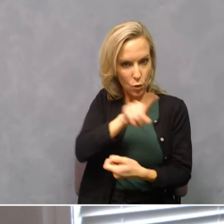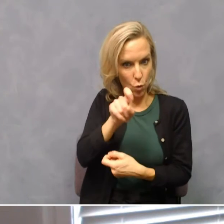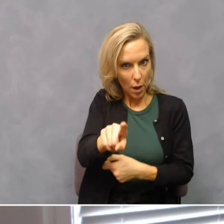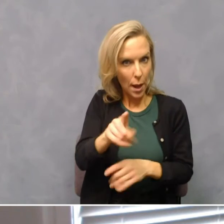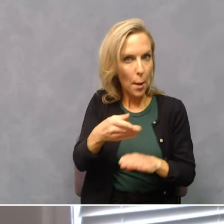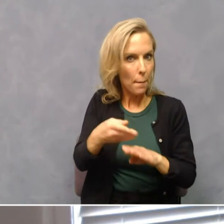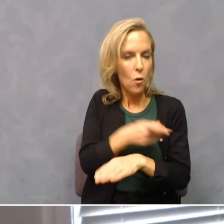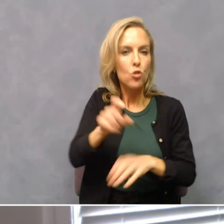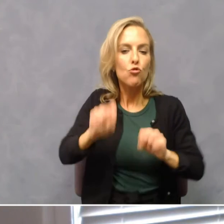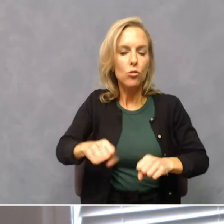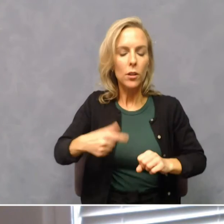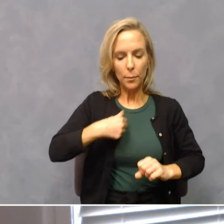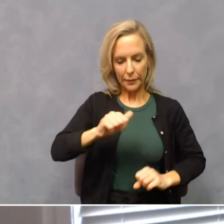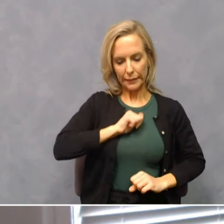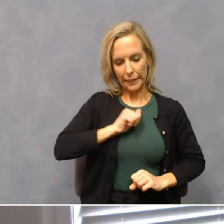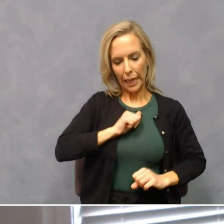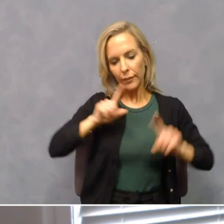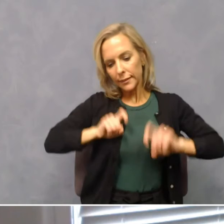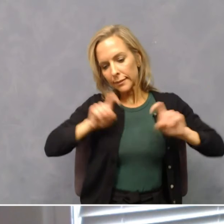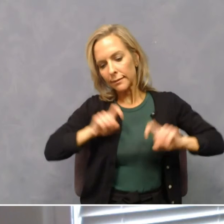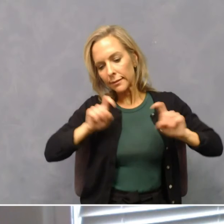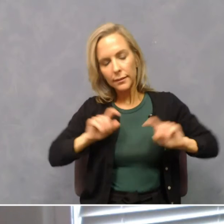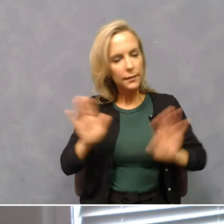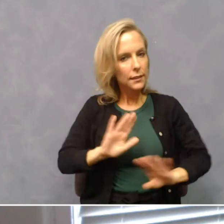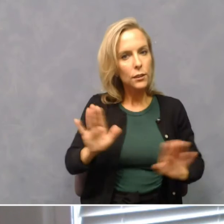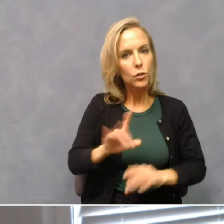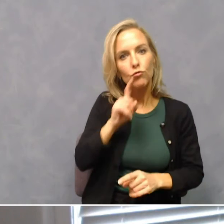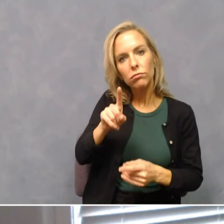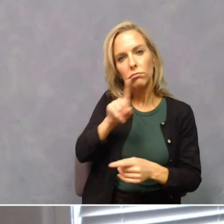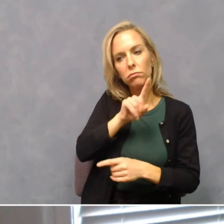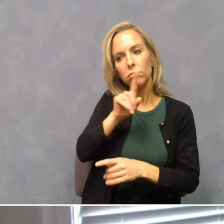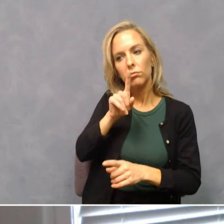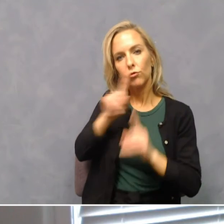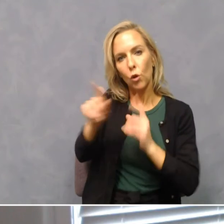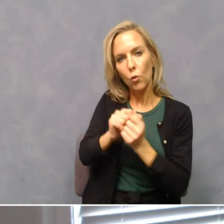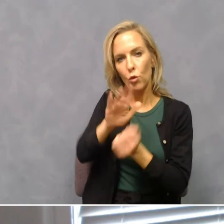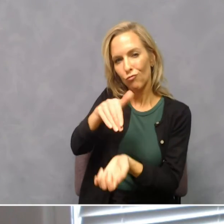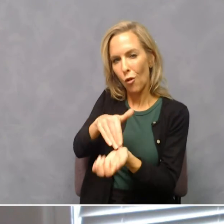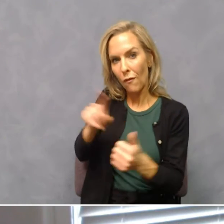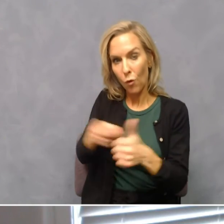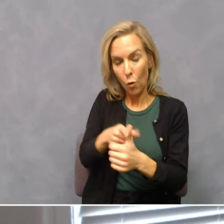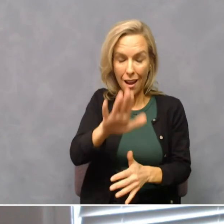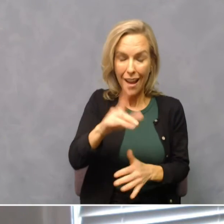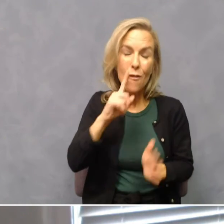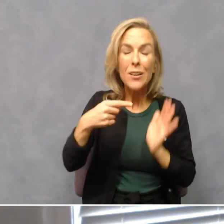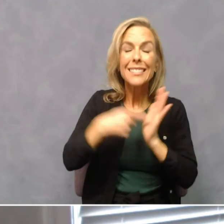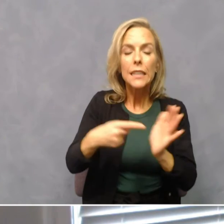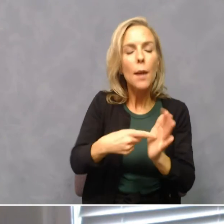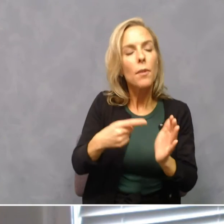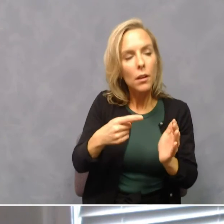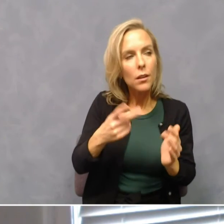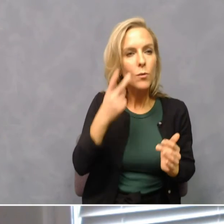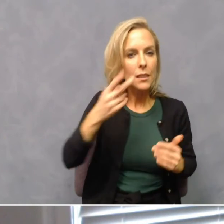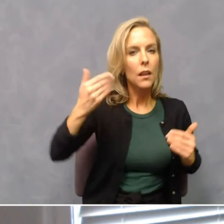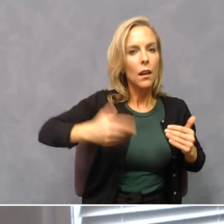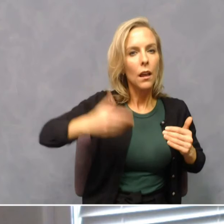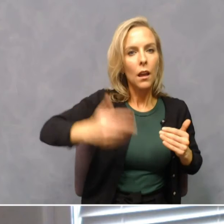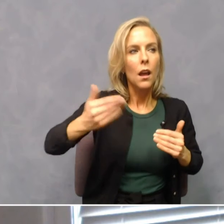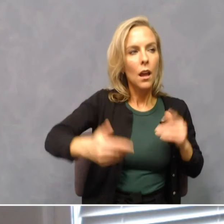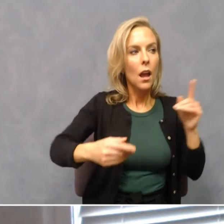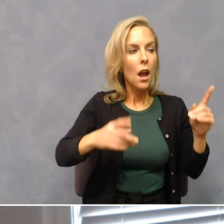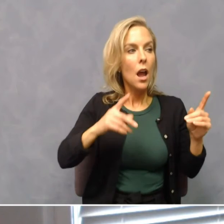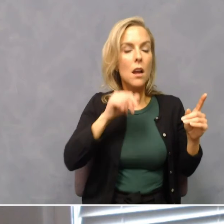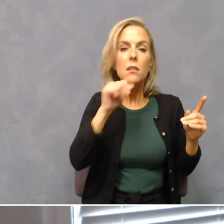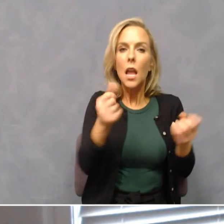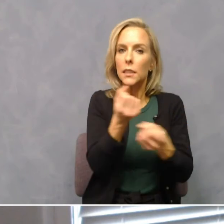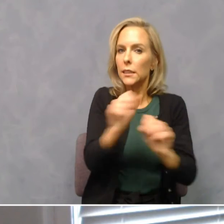experimenting on your own, because we do from time to time have examples of people using things in unsafe combinations and at doses that